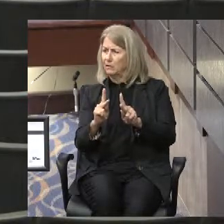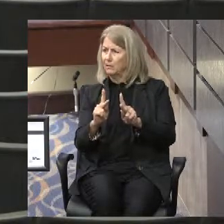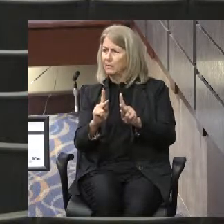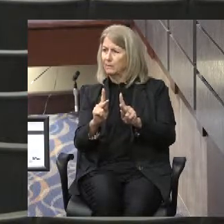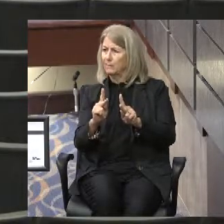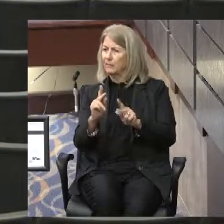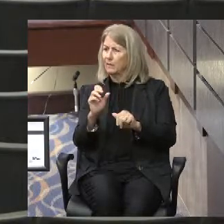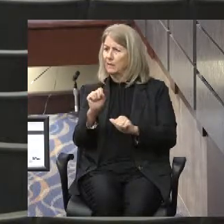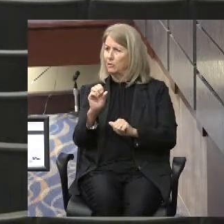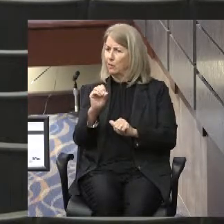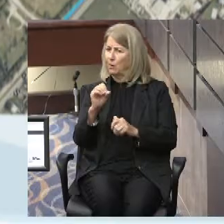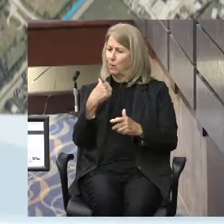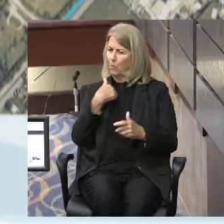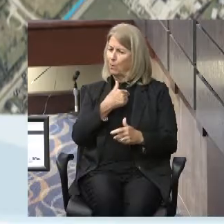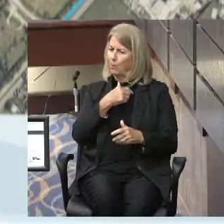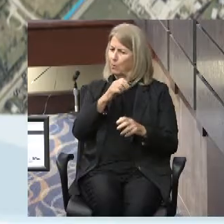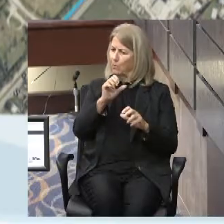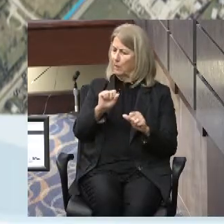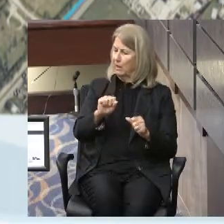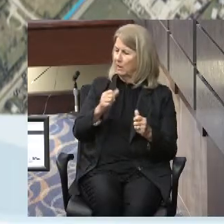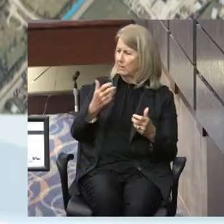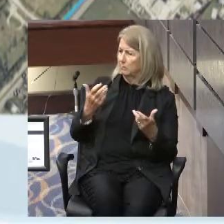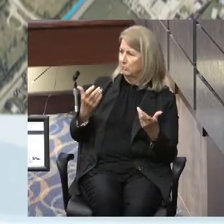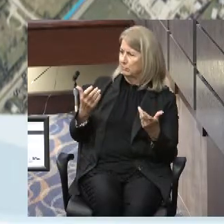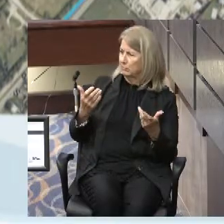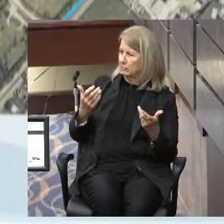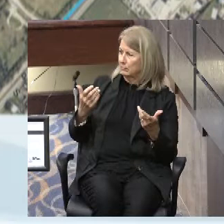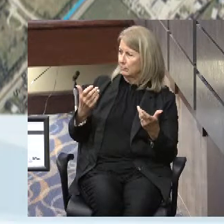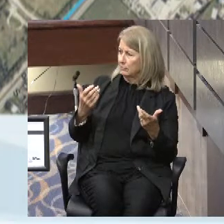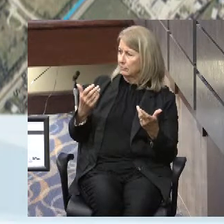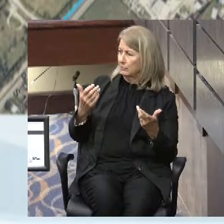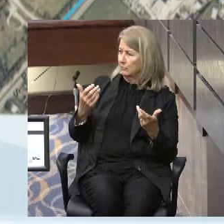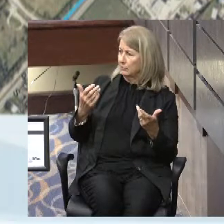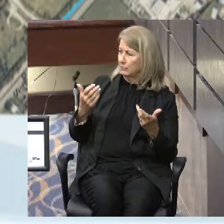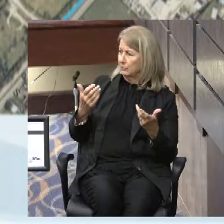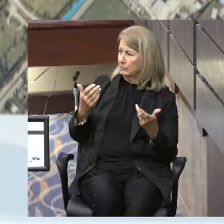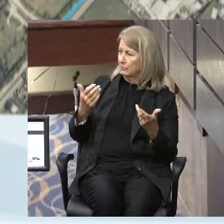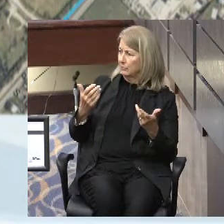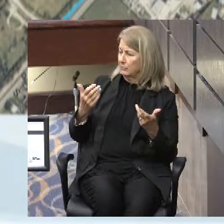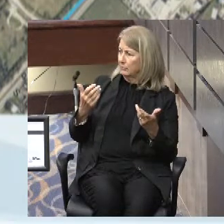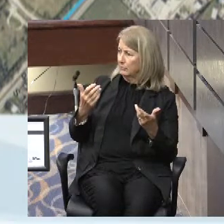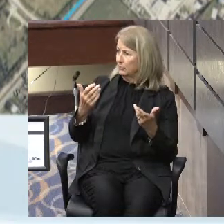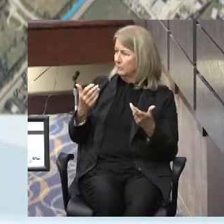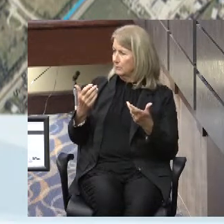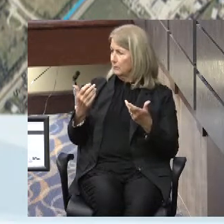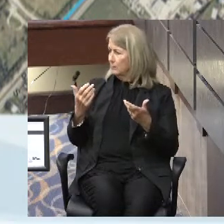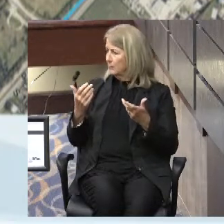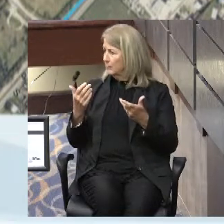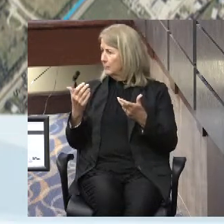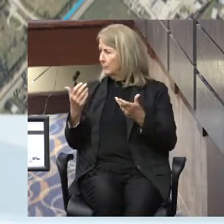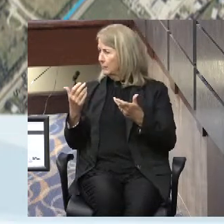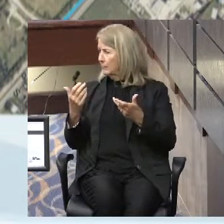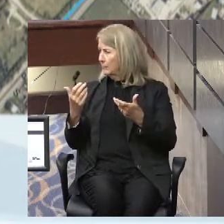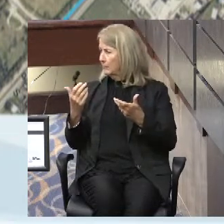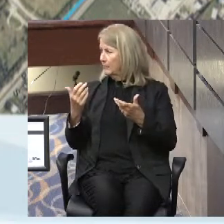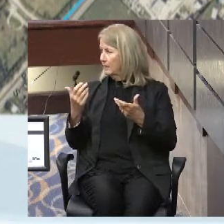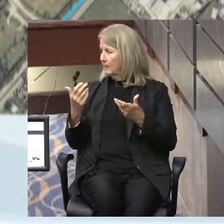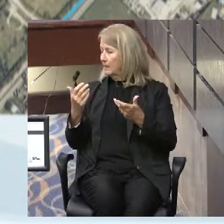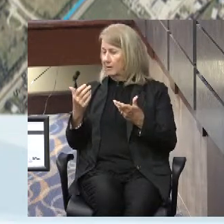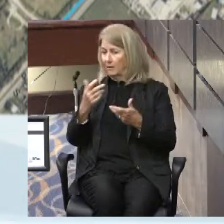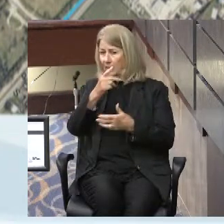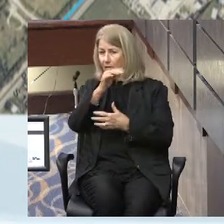can, Well, they're- is it congruent to make them put it somewhere where they're not even asking for the permit? They're